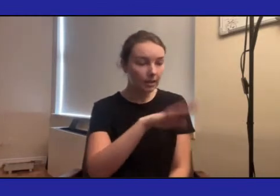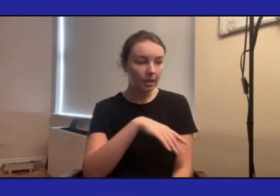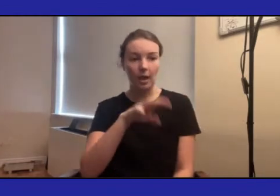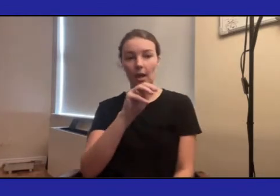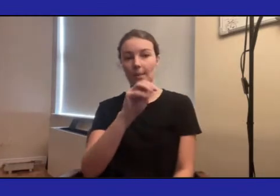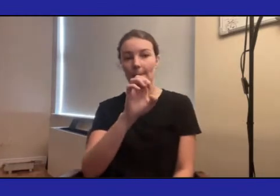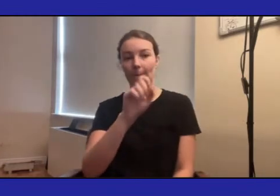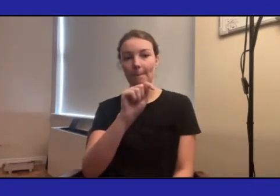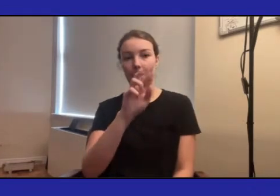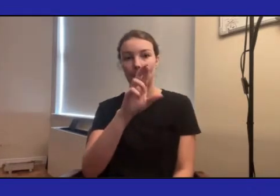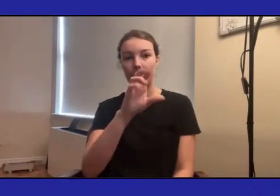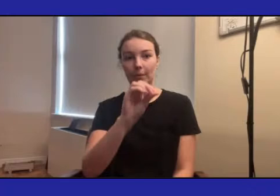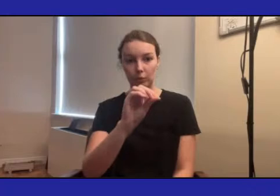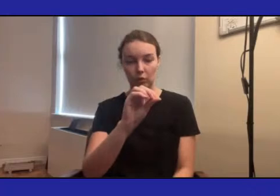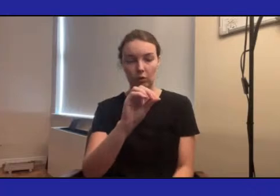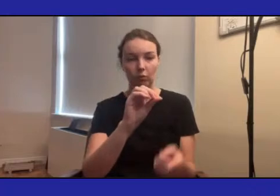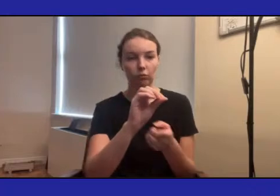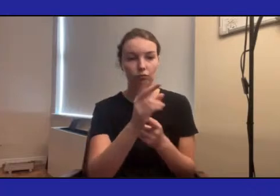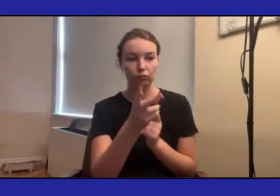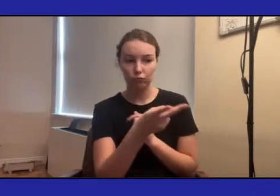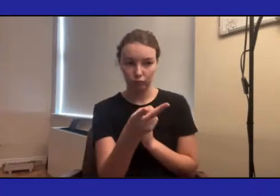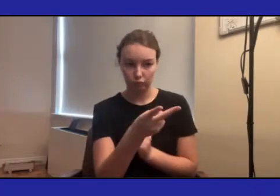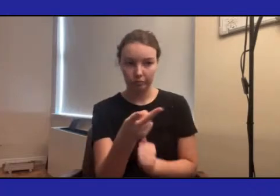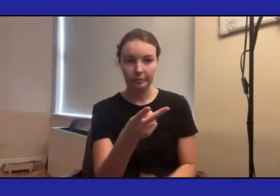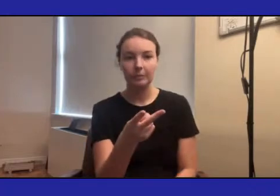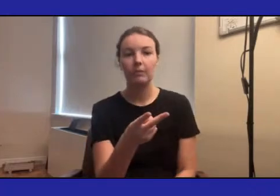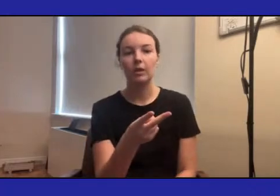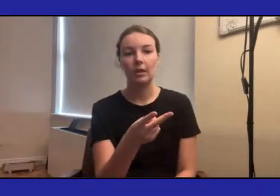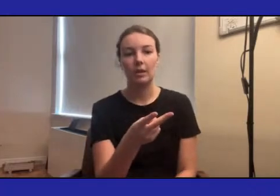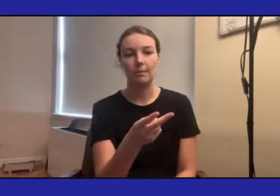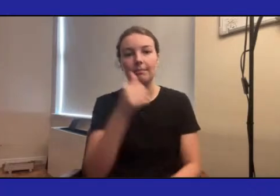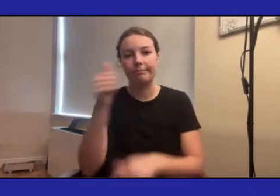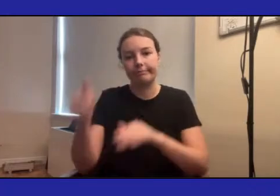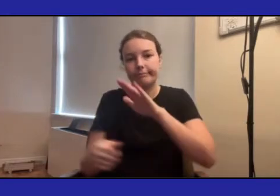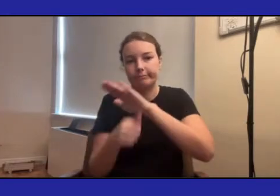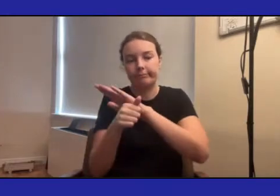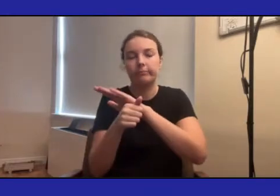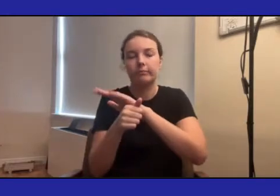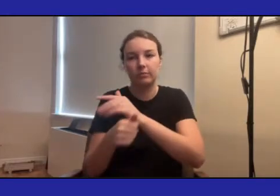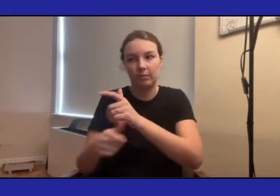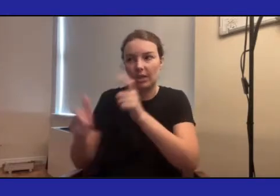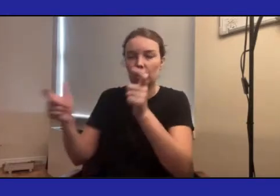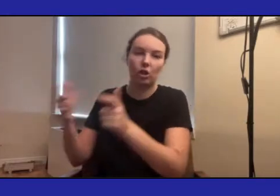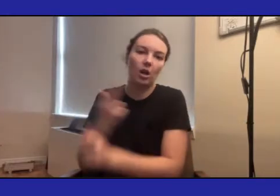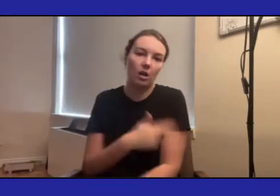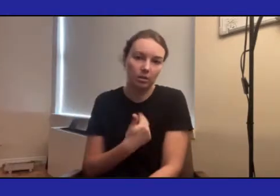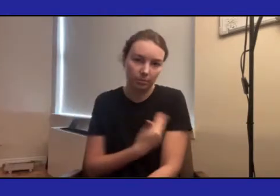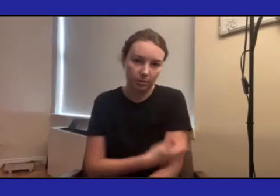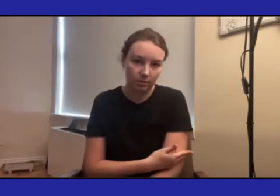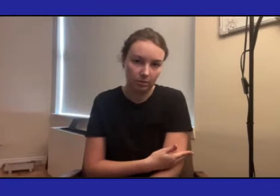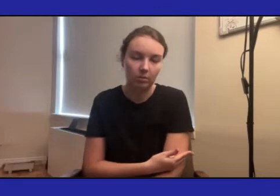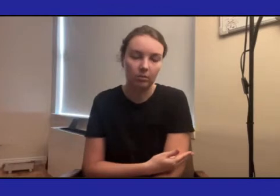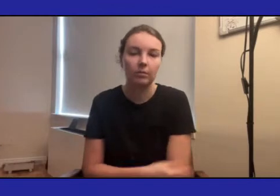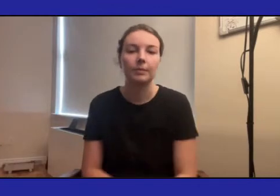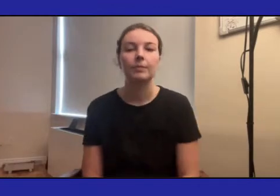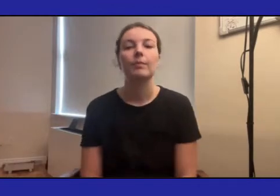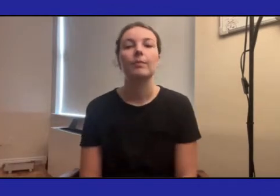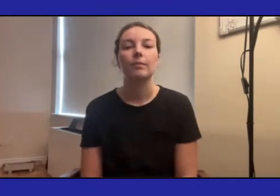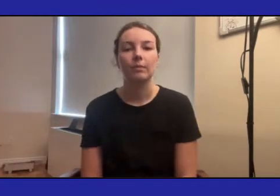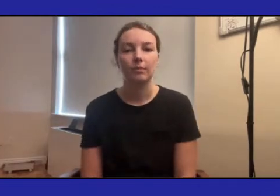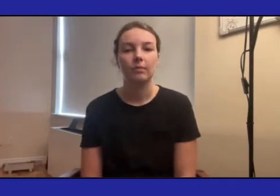basically have to be subsidized by the bigger hospitals. And so that, you can imagine, that produced a certain amount of